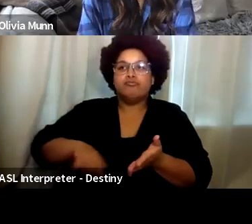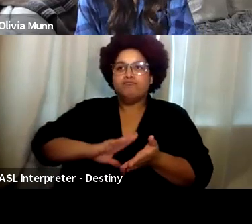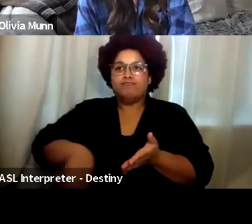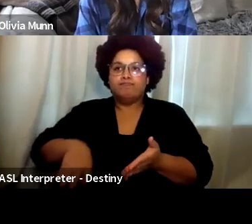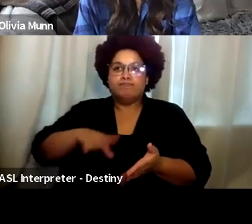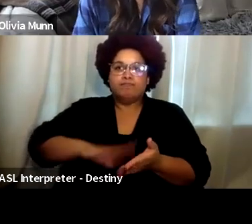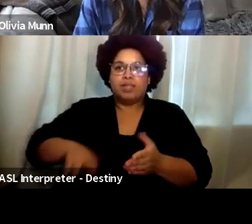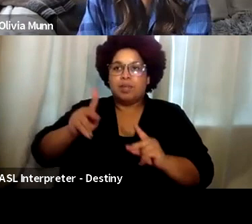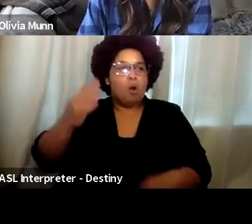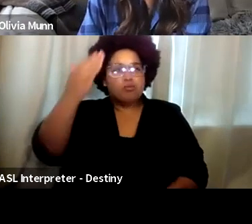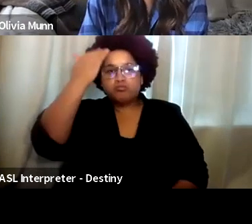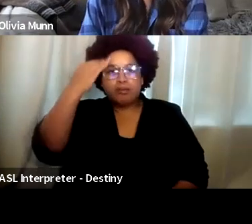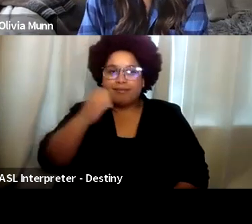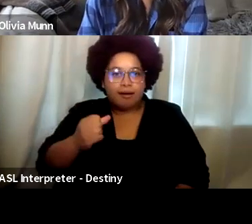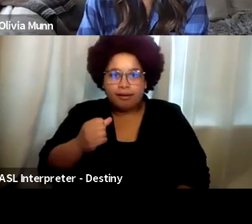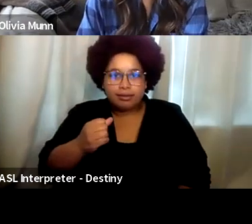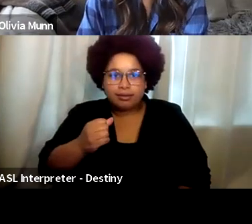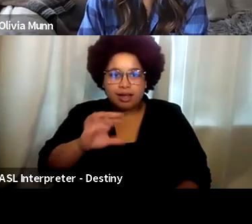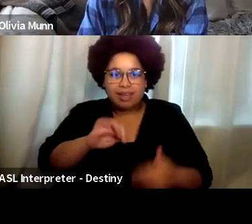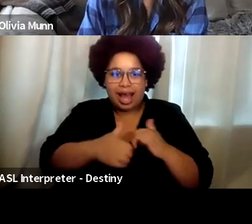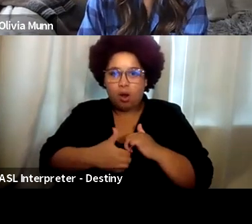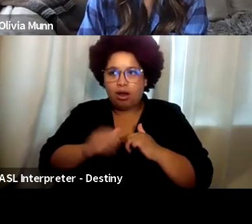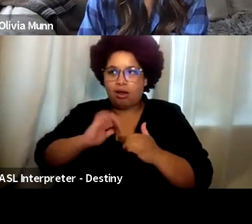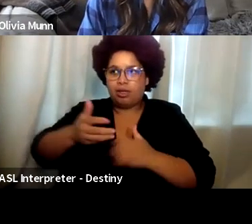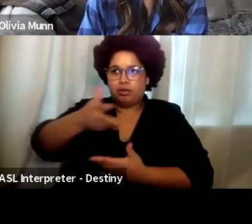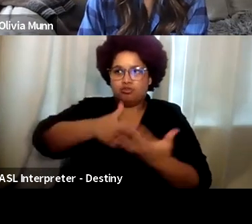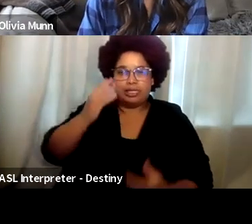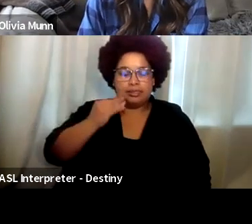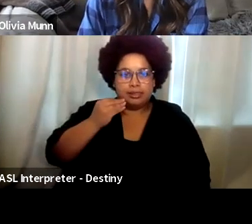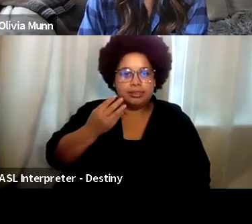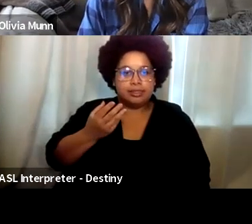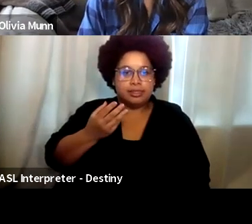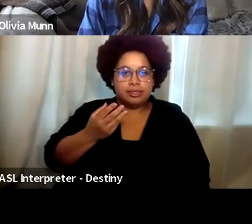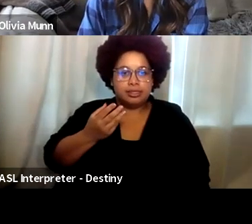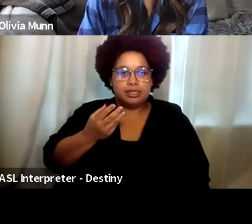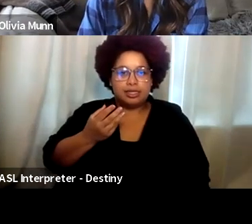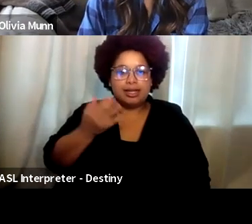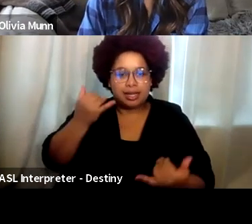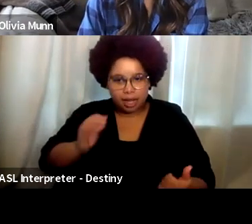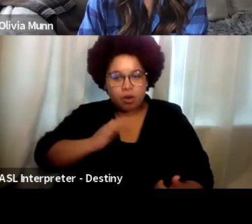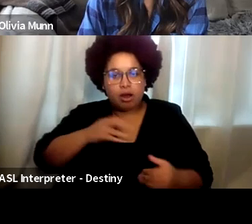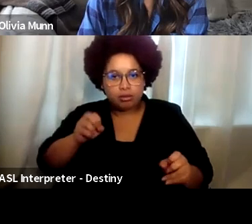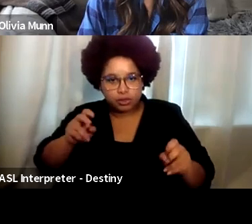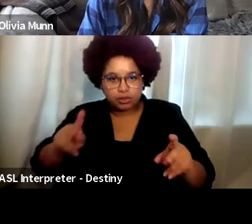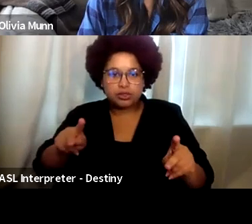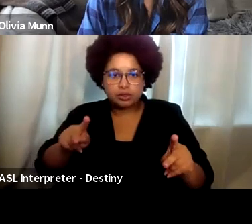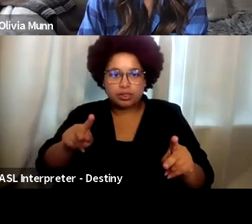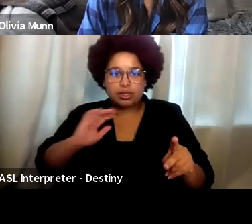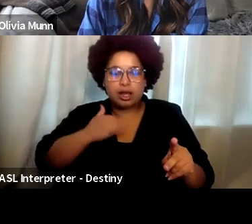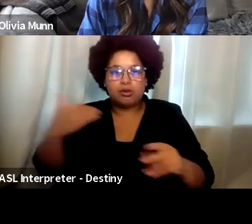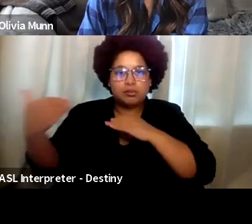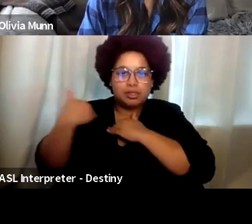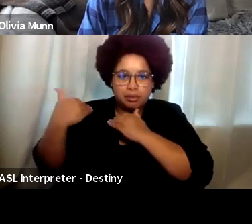people aren't as cognizant to the way that we're being treated. And I think that now it's our opportunity and our responsibility